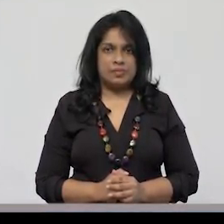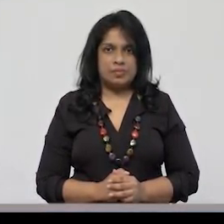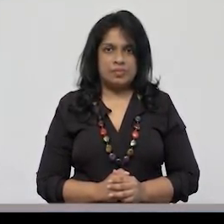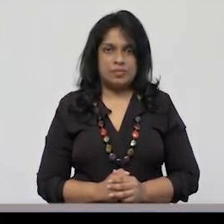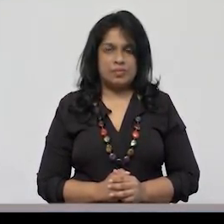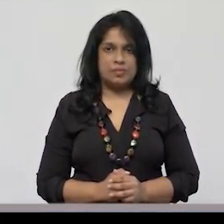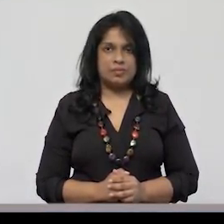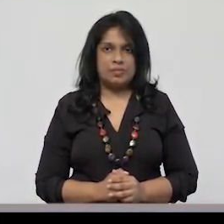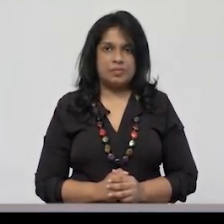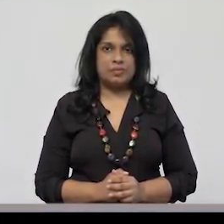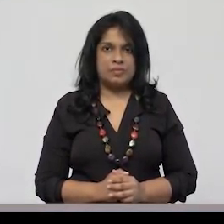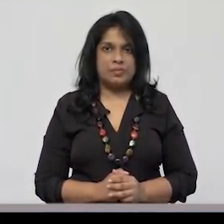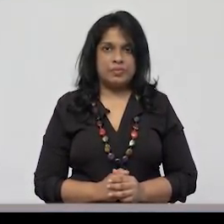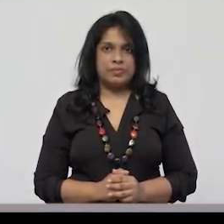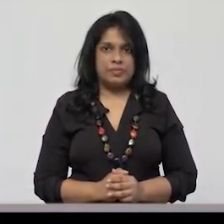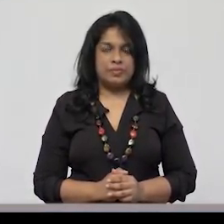the middle of March.